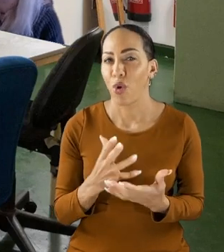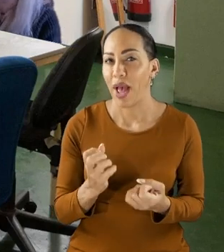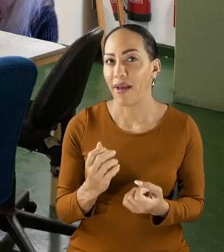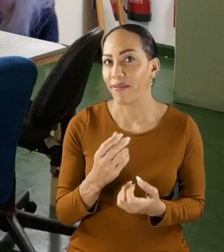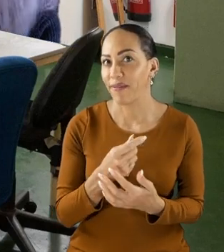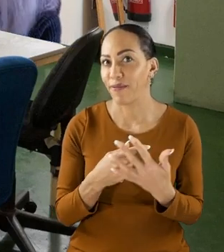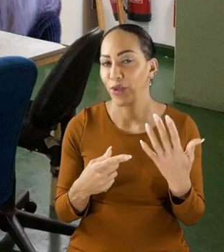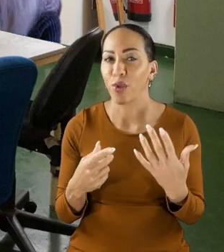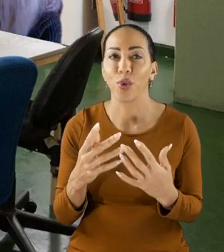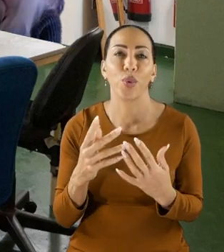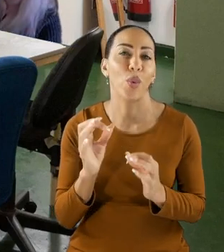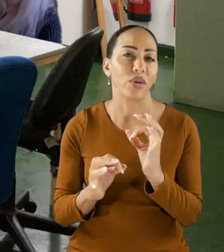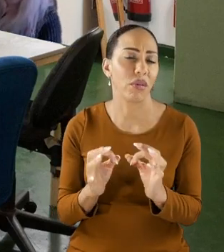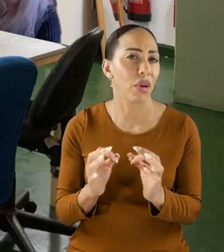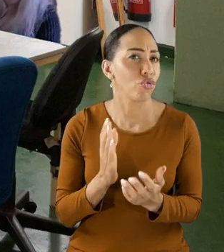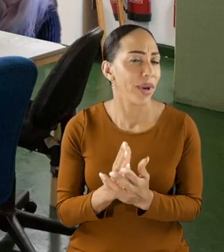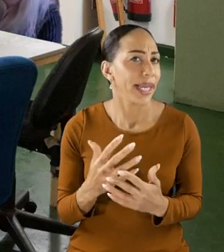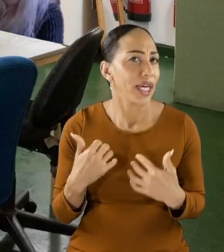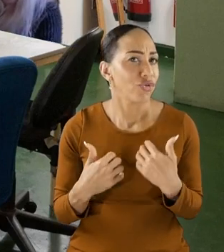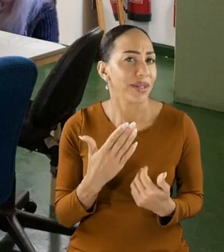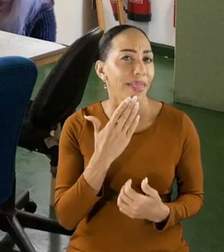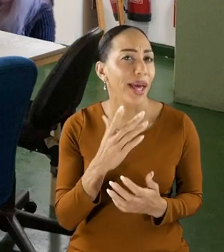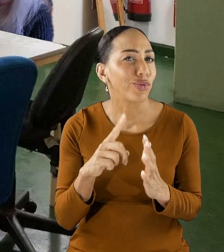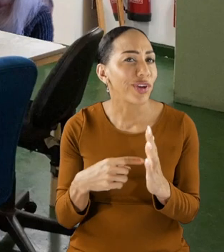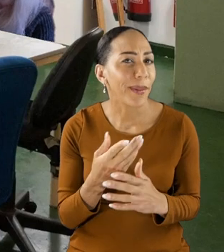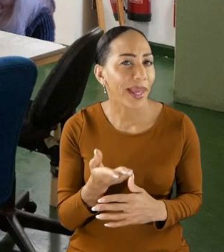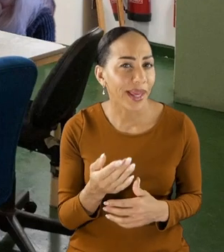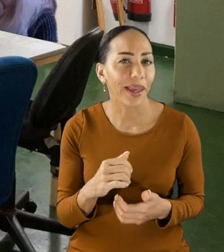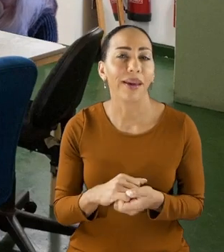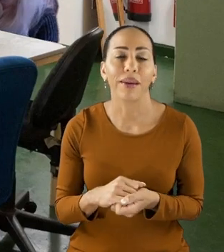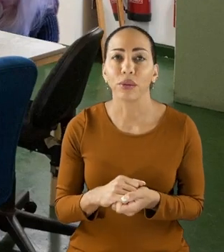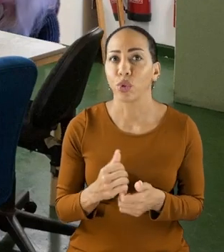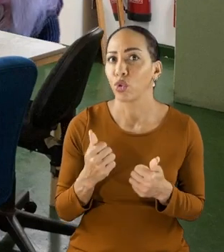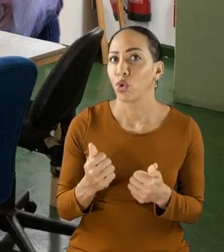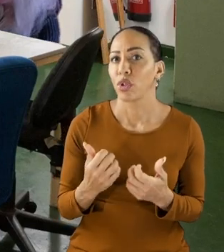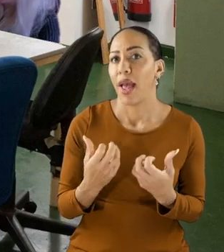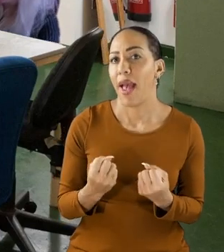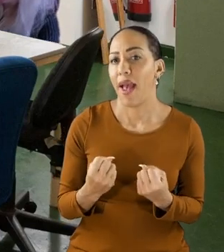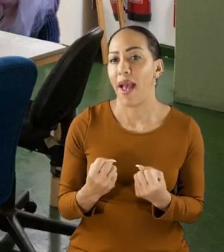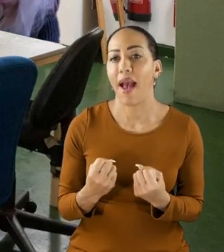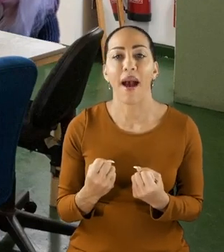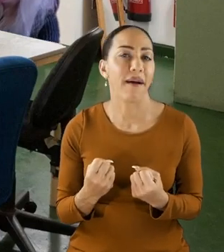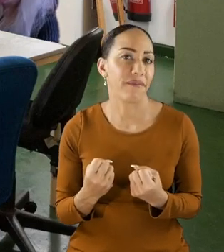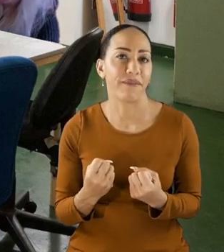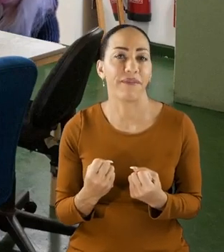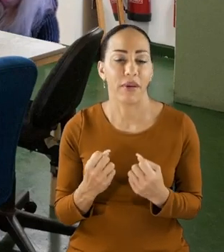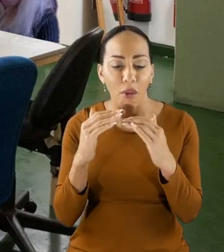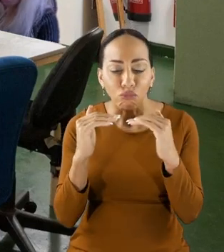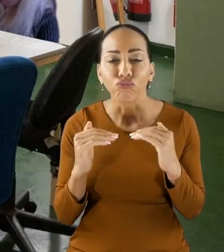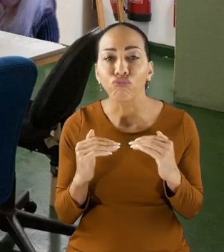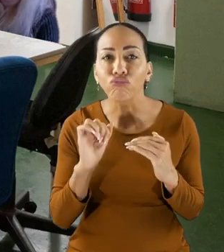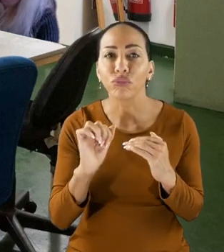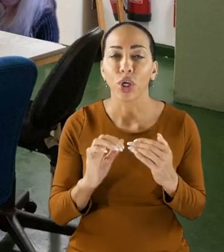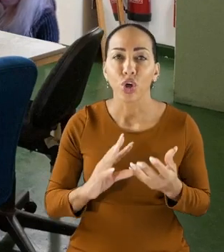sure there'll be a few questions. Yeah, thanks, Jamie. That was really interesting, and it was good to get an insight into your